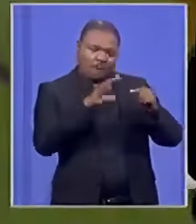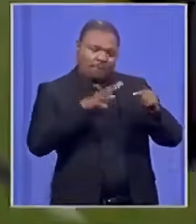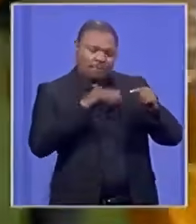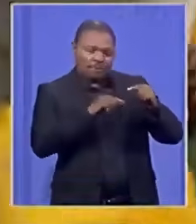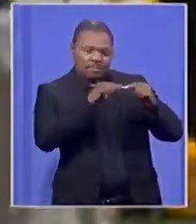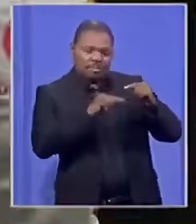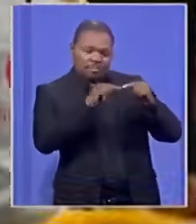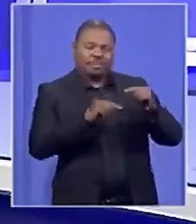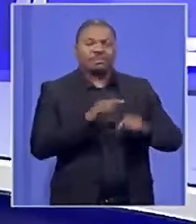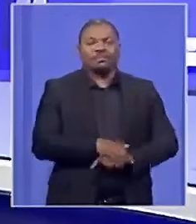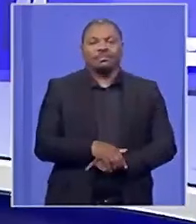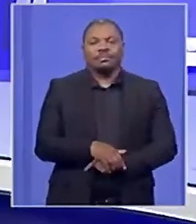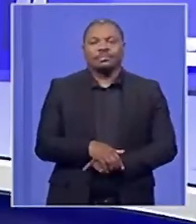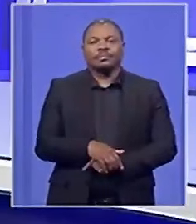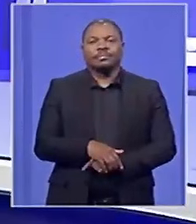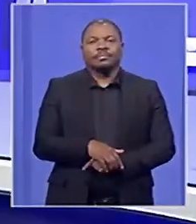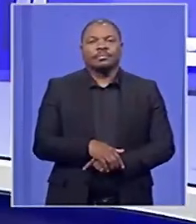Johannesburg.